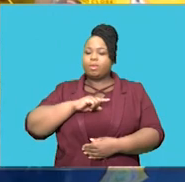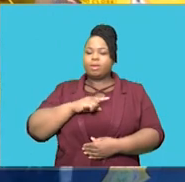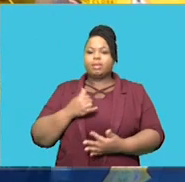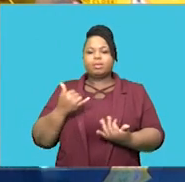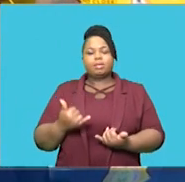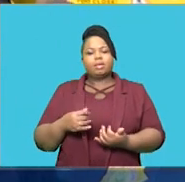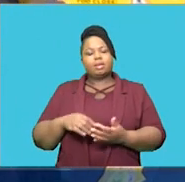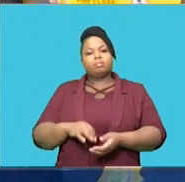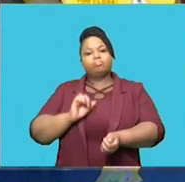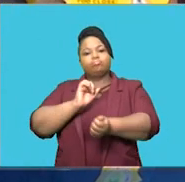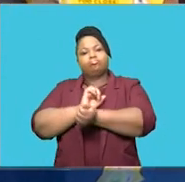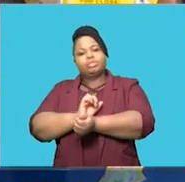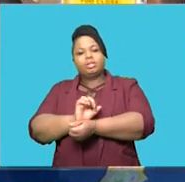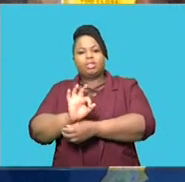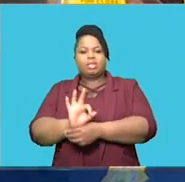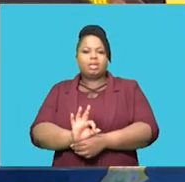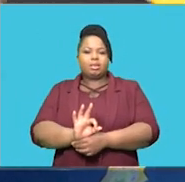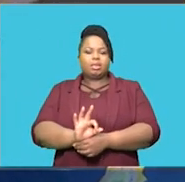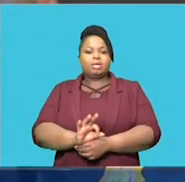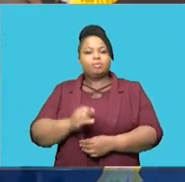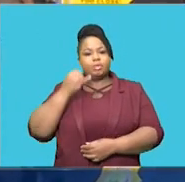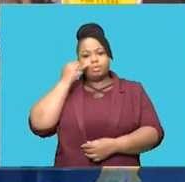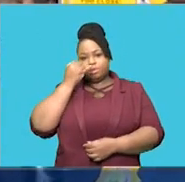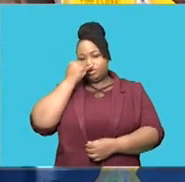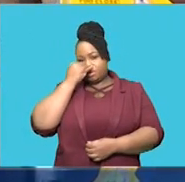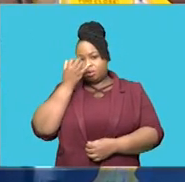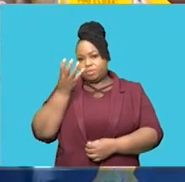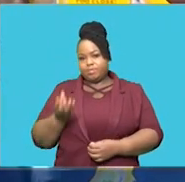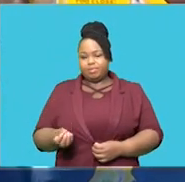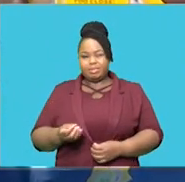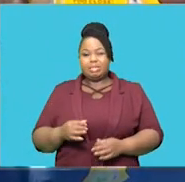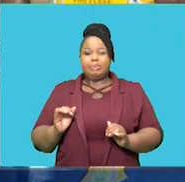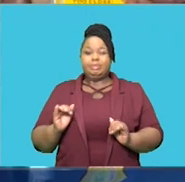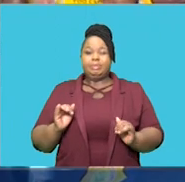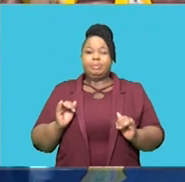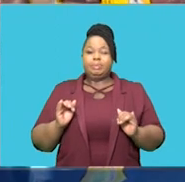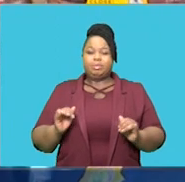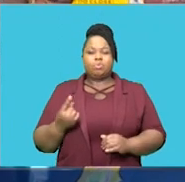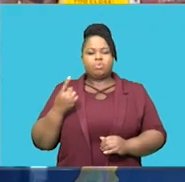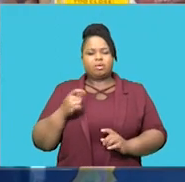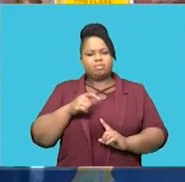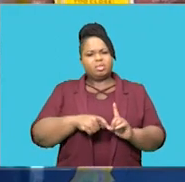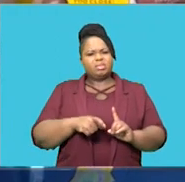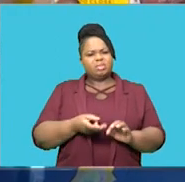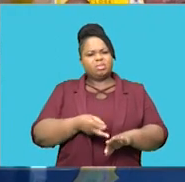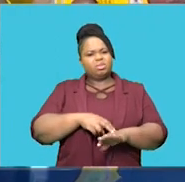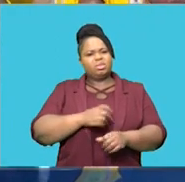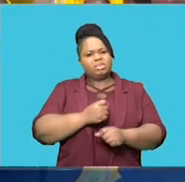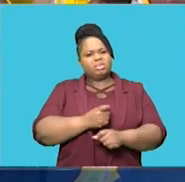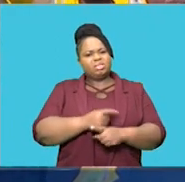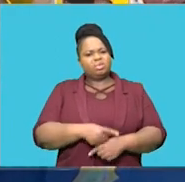3 arrest for dealing in drugs and very serious stuff. You know, one individual in the taxi was found